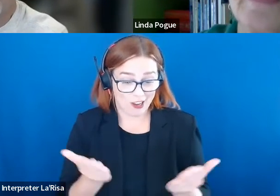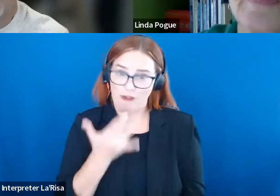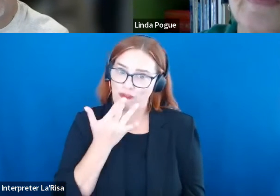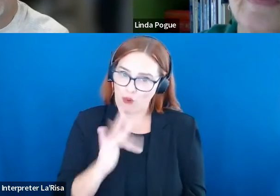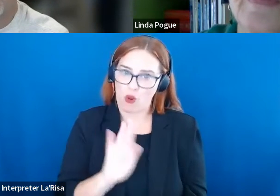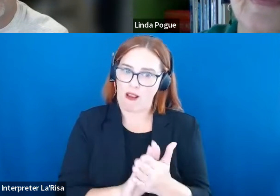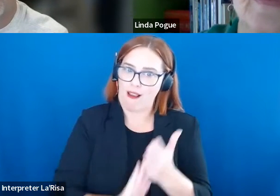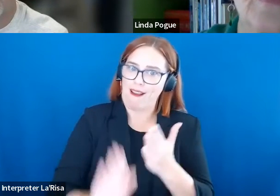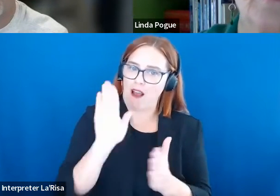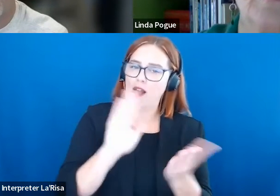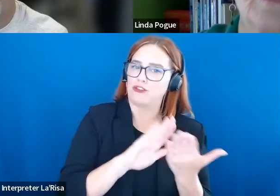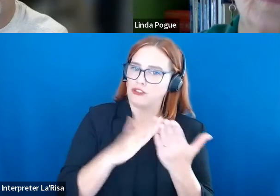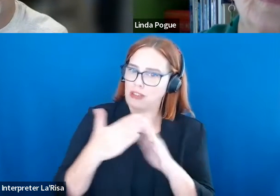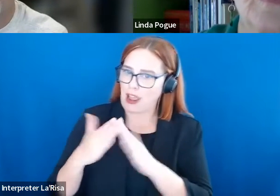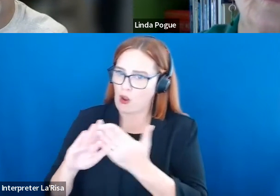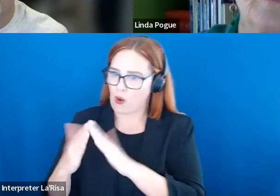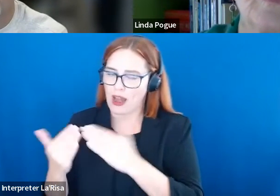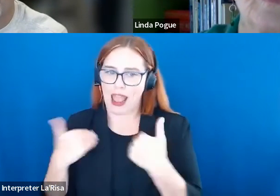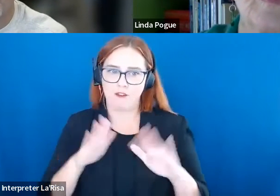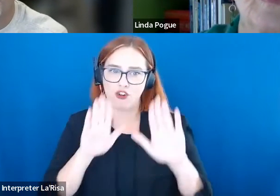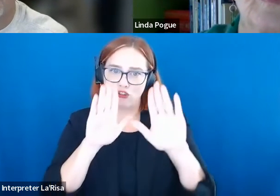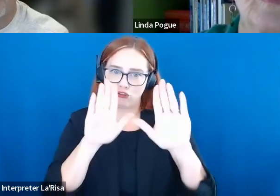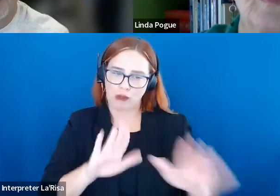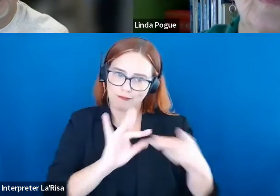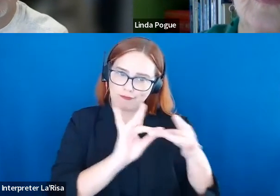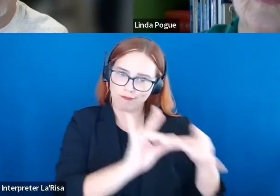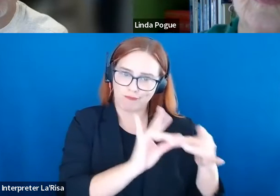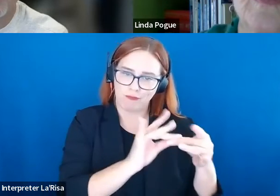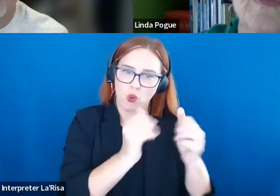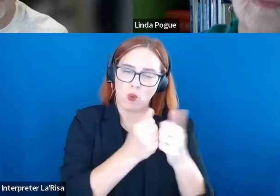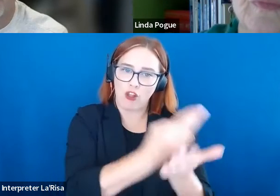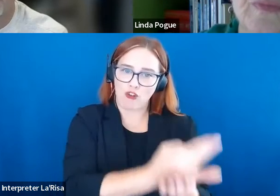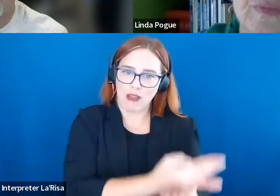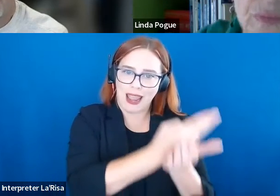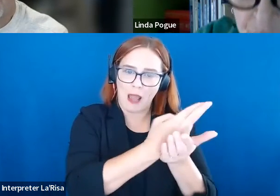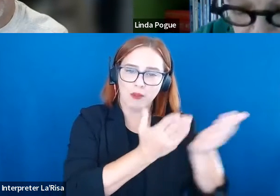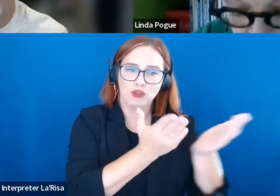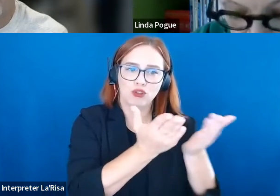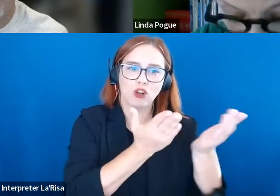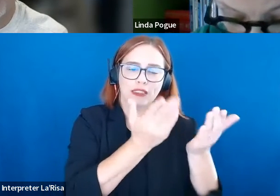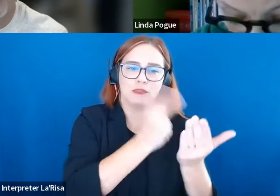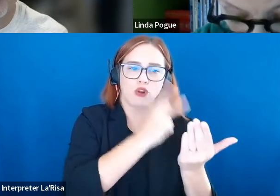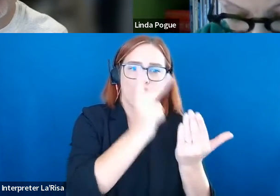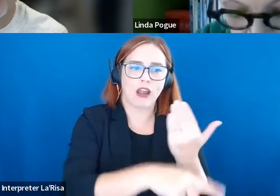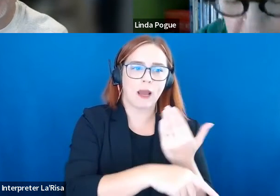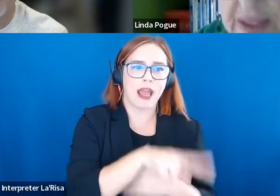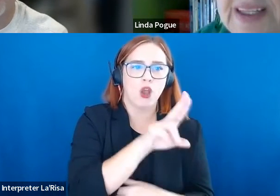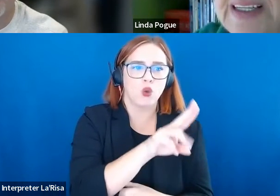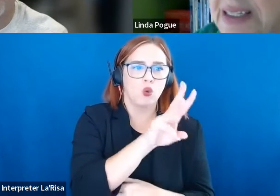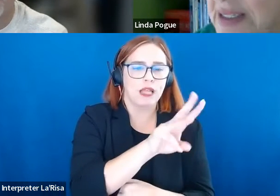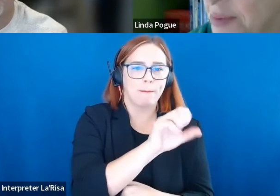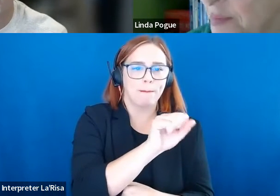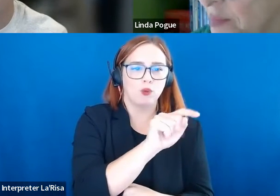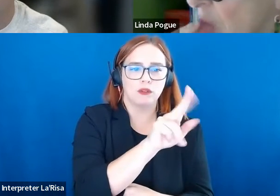real great connection with the rehab services program at UW Stout and their graduates. So we get a number